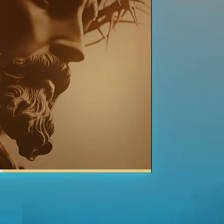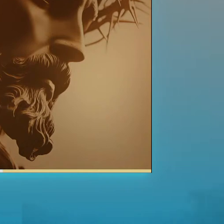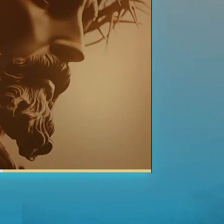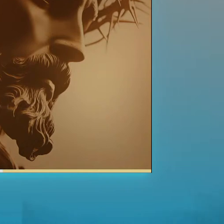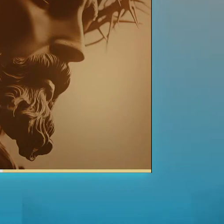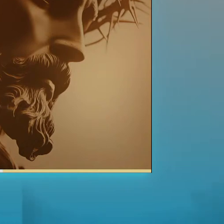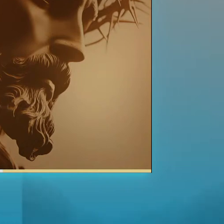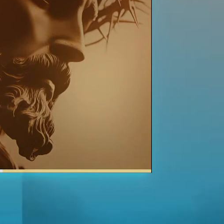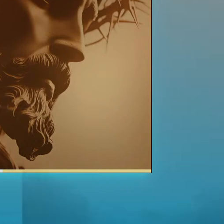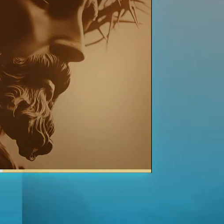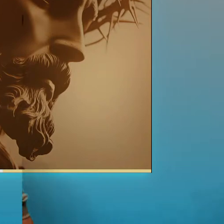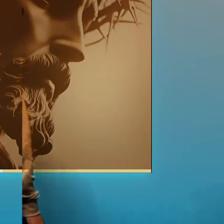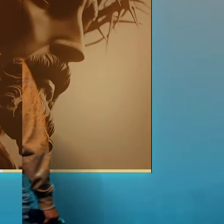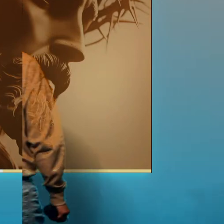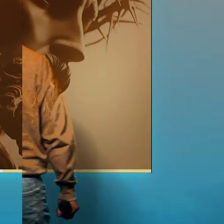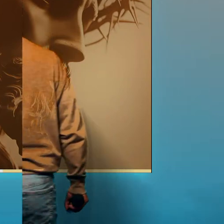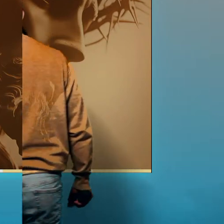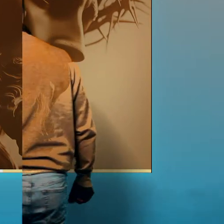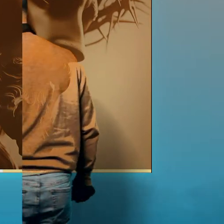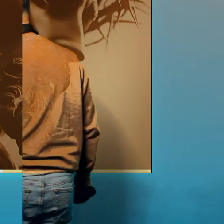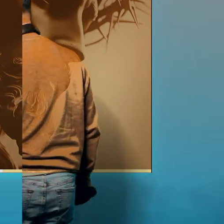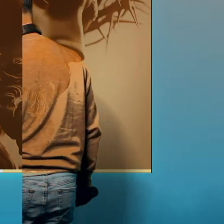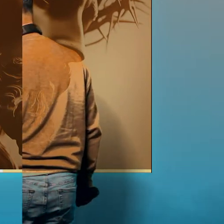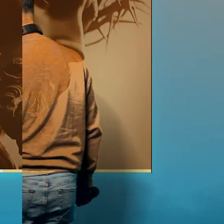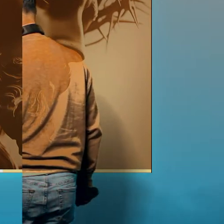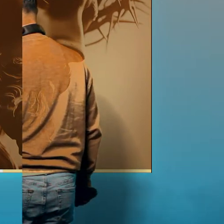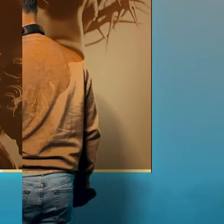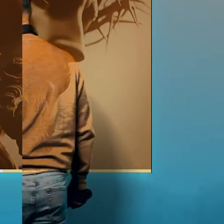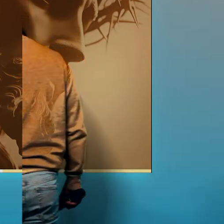Who is on the earth below?